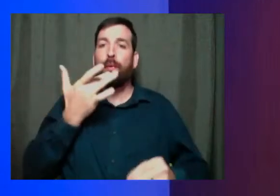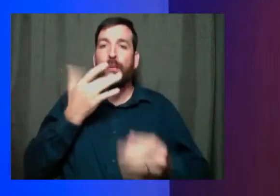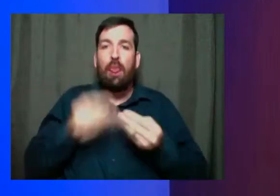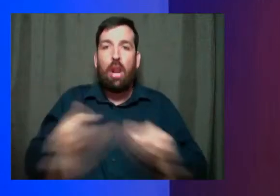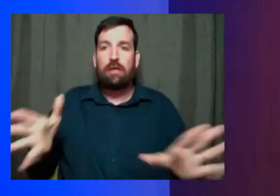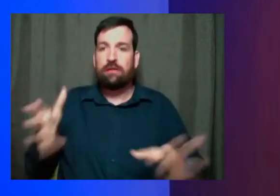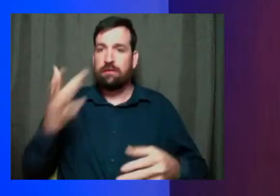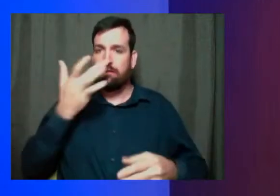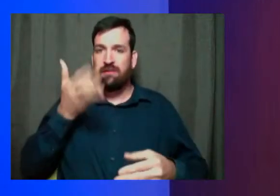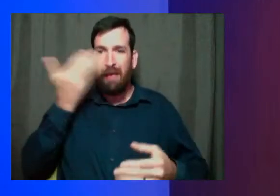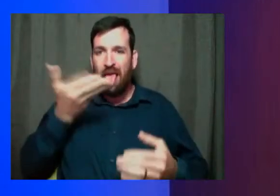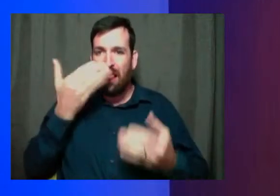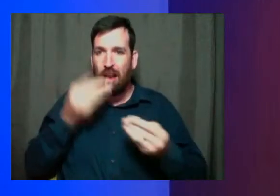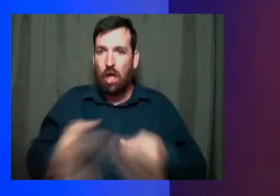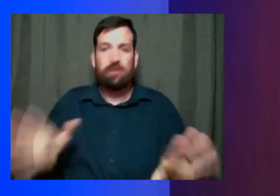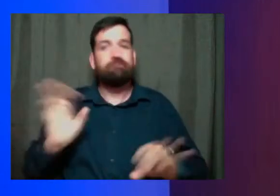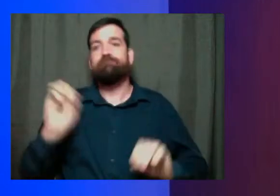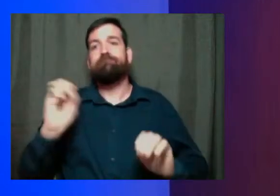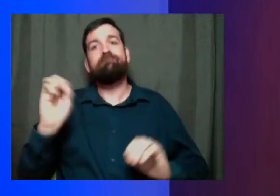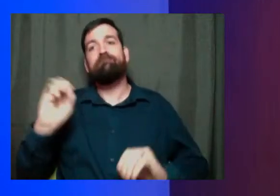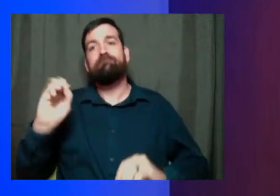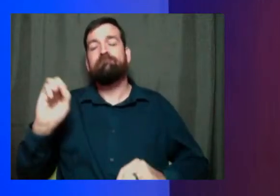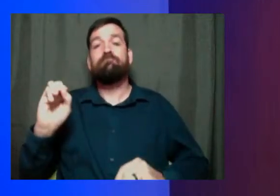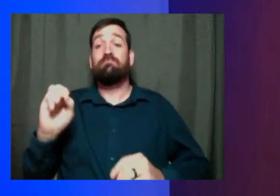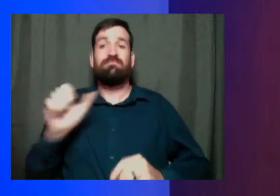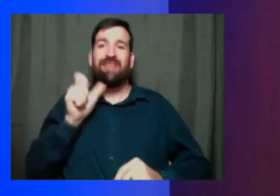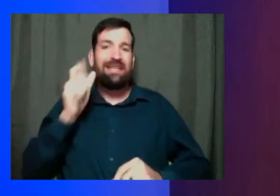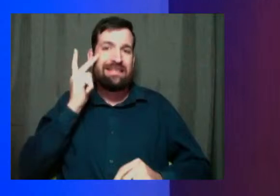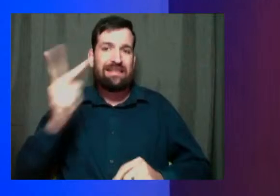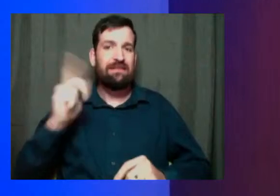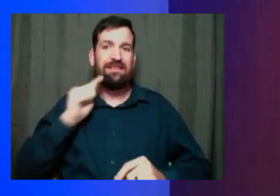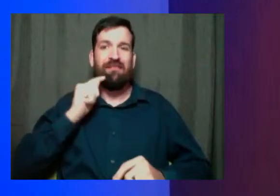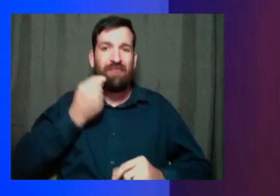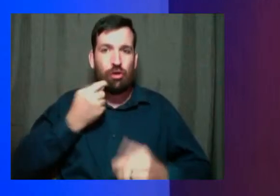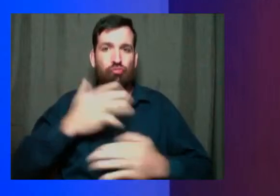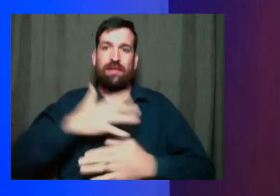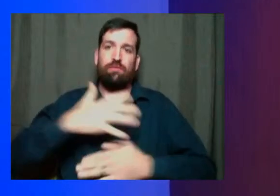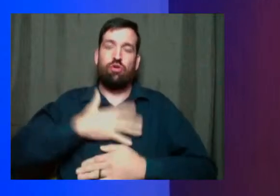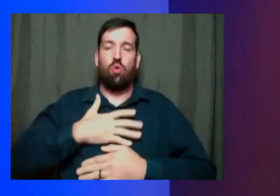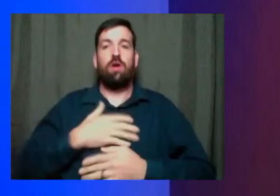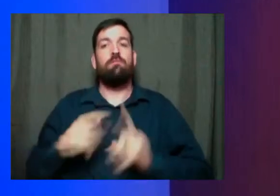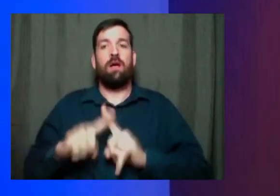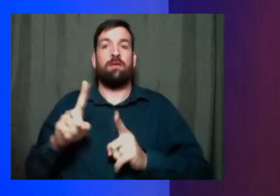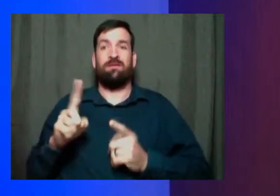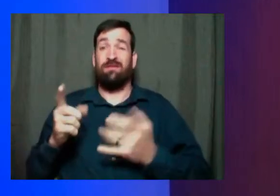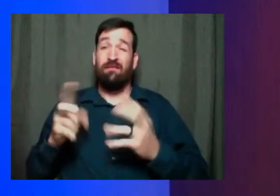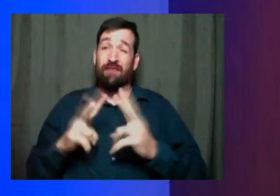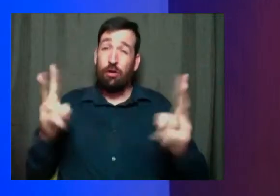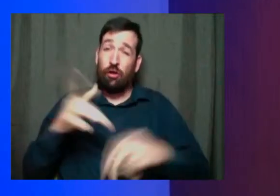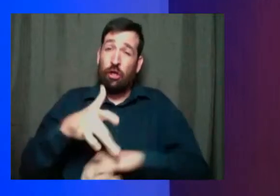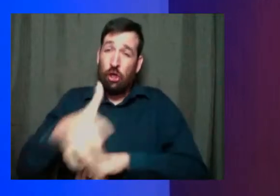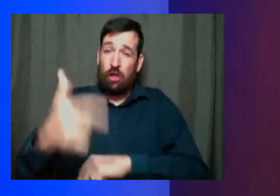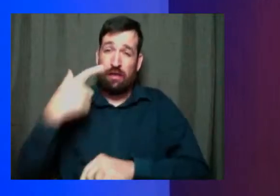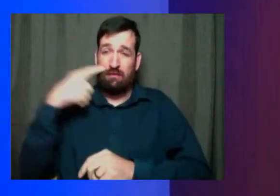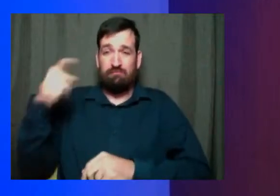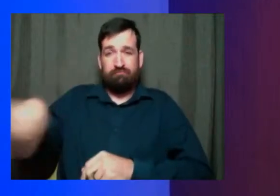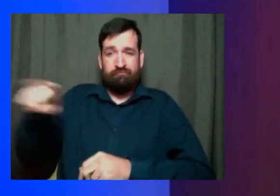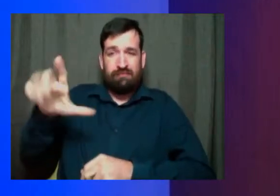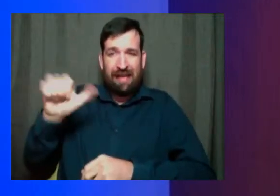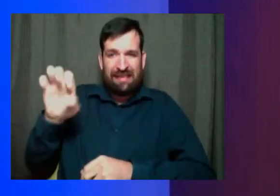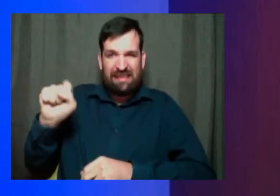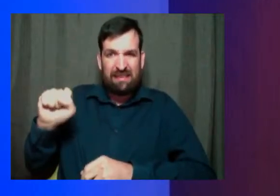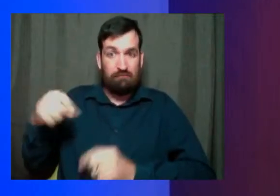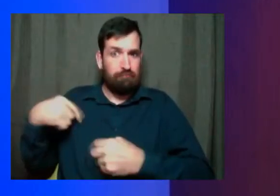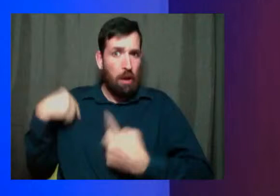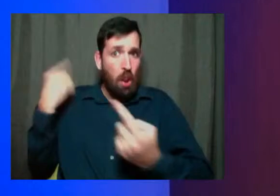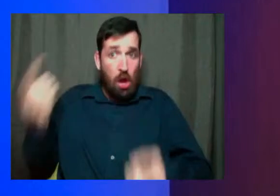They haven't seen the severe respiratory illness, but it's still really early in our discovery of these cases. We don't really know how long it's been out there.